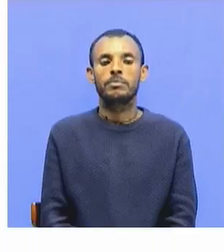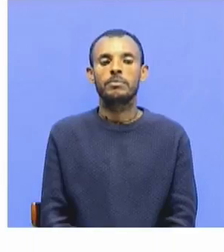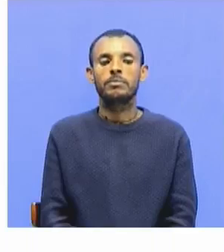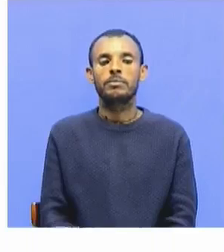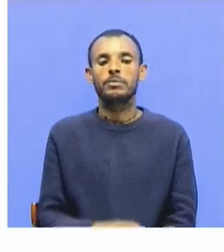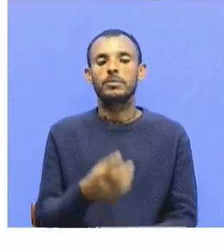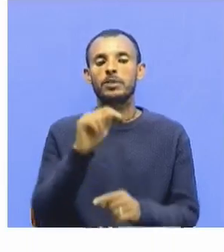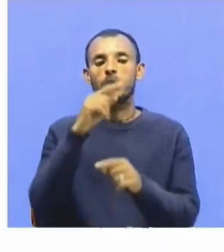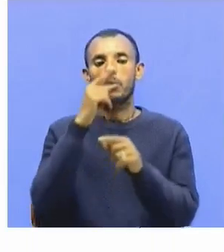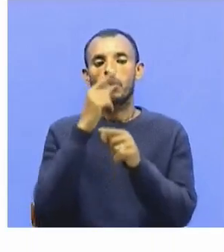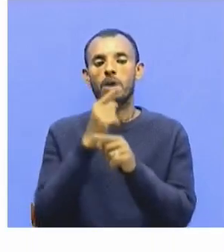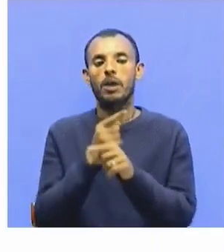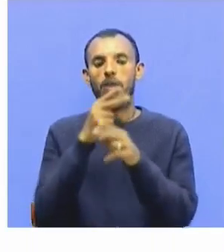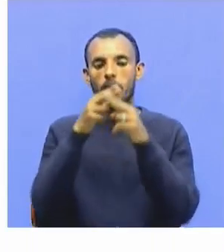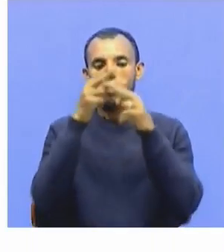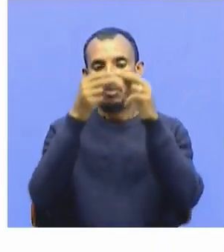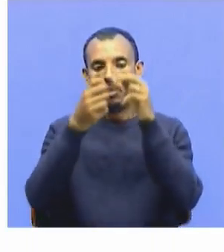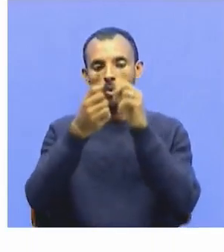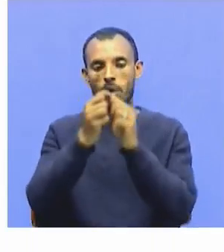pronoun.